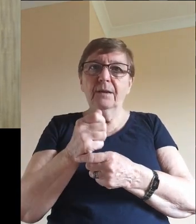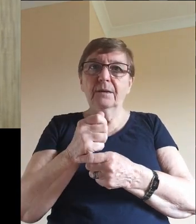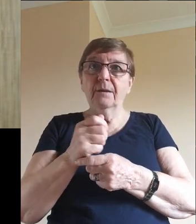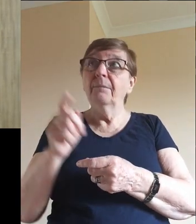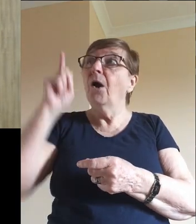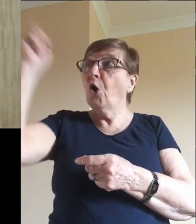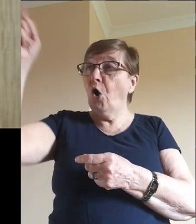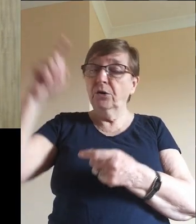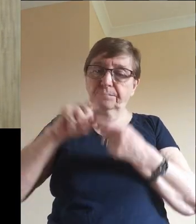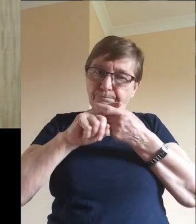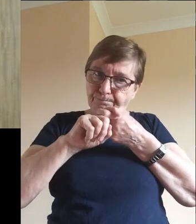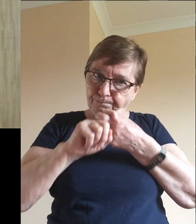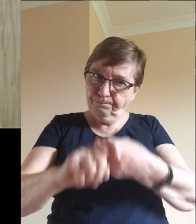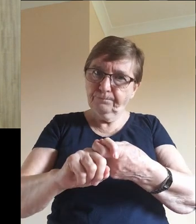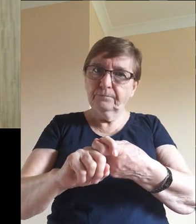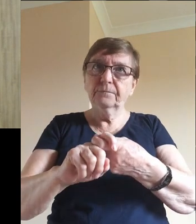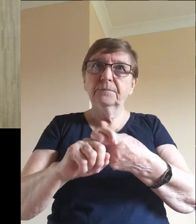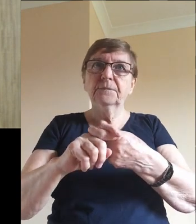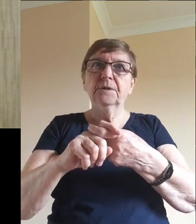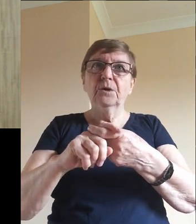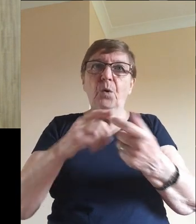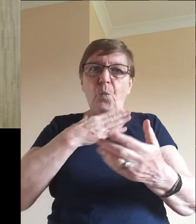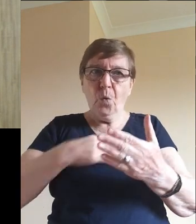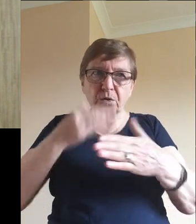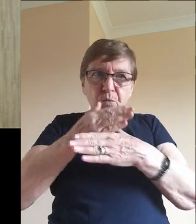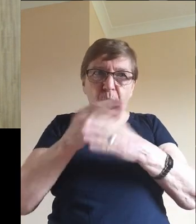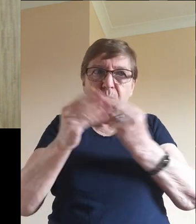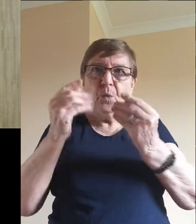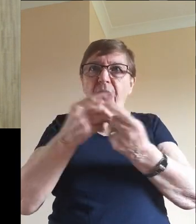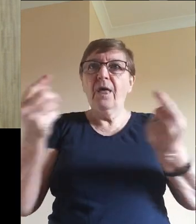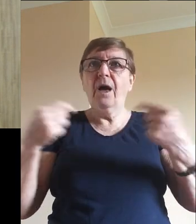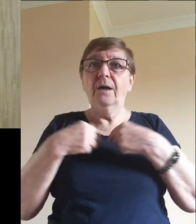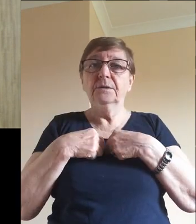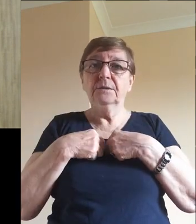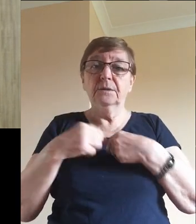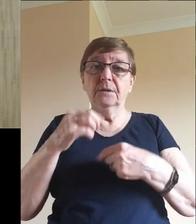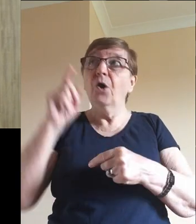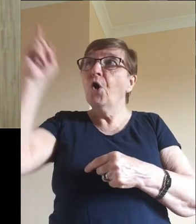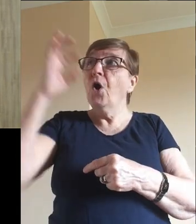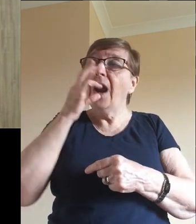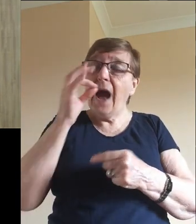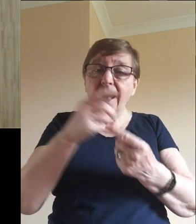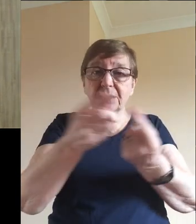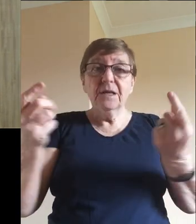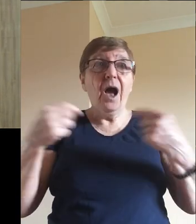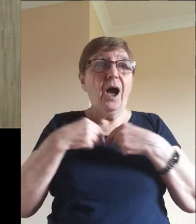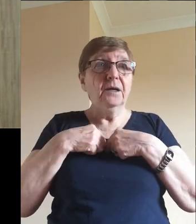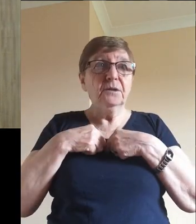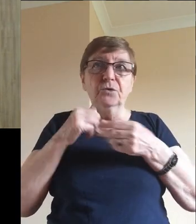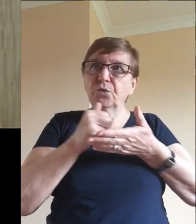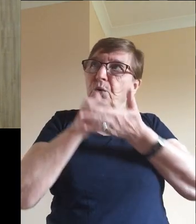But God's committed to that. And he calls us to play our part in that.